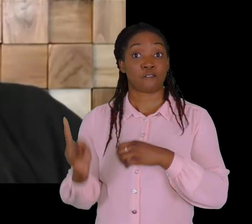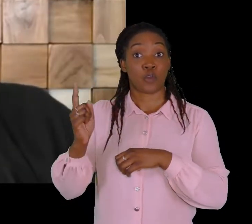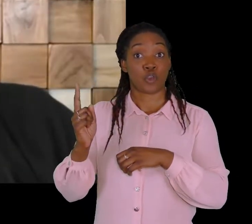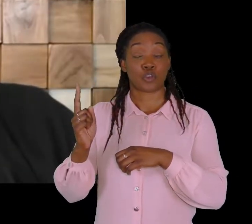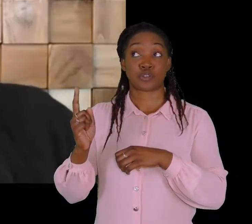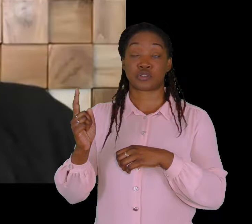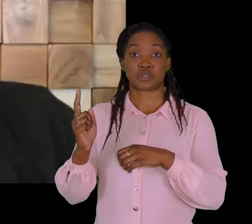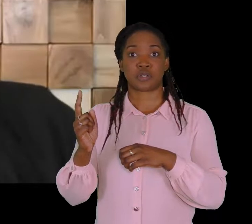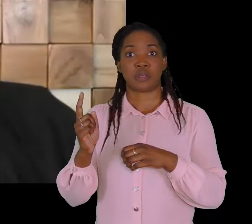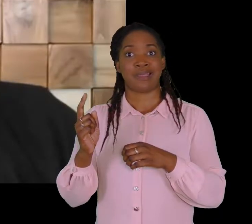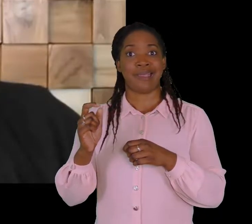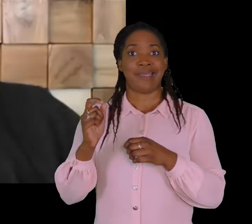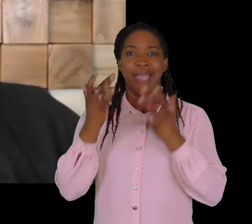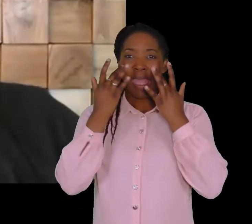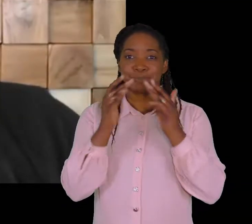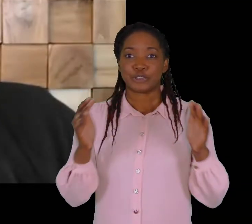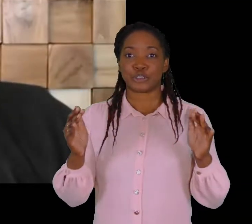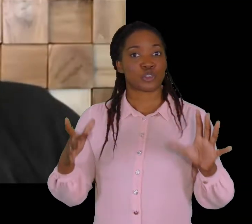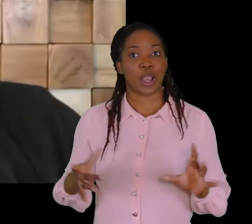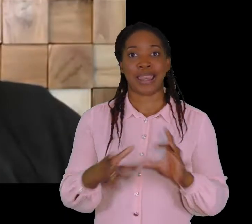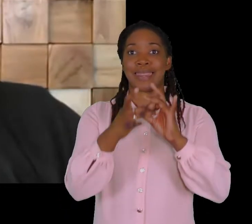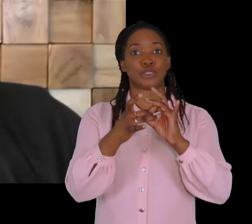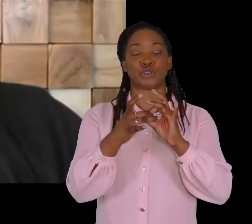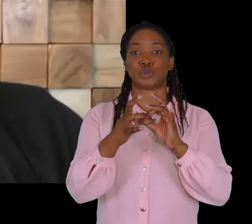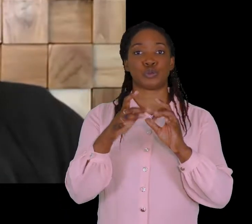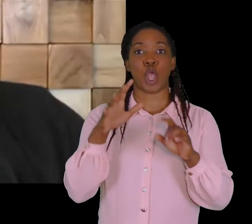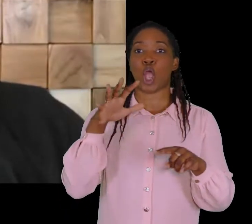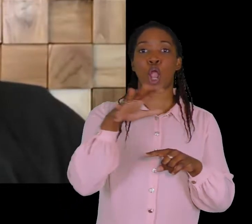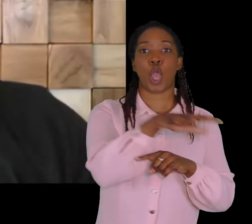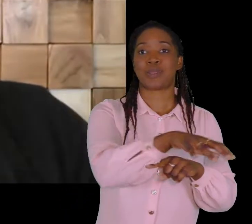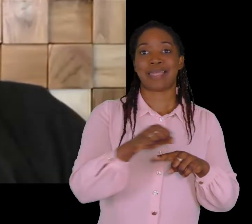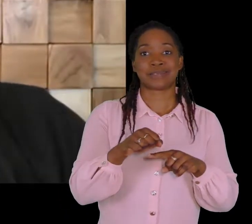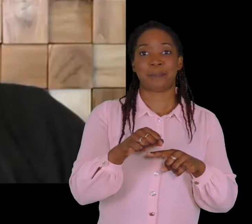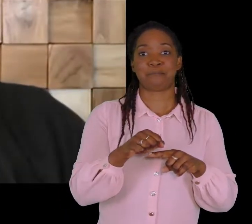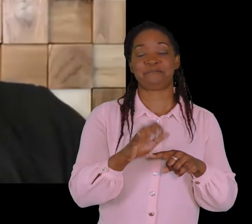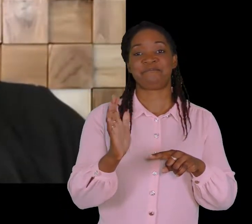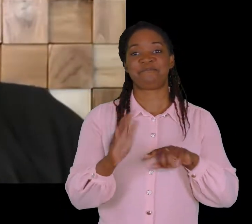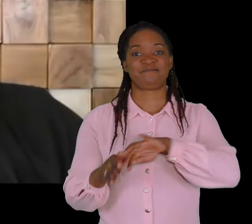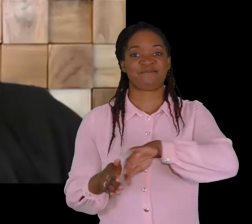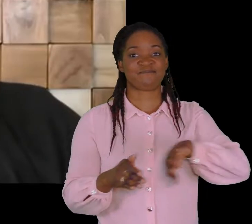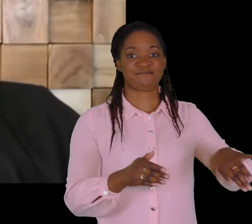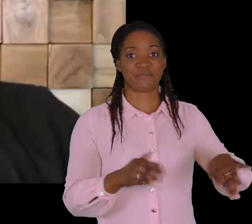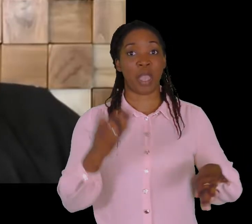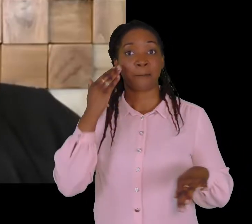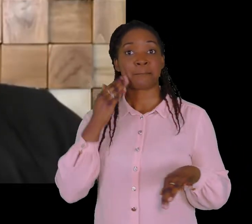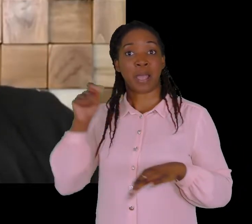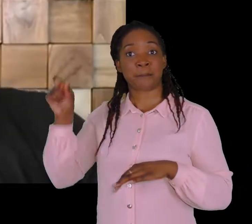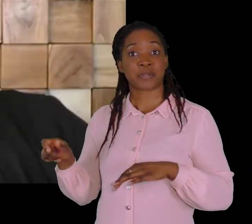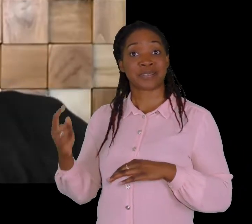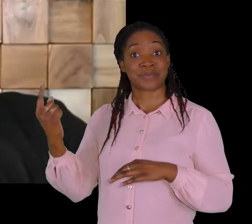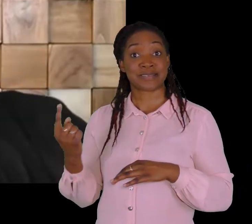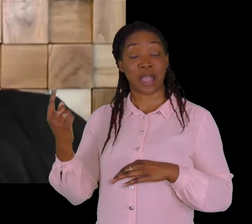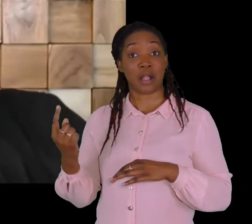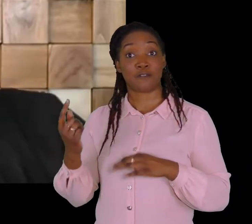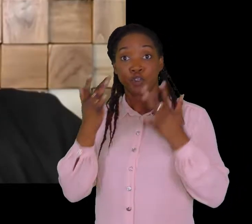mounted in 1900 was one of the first decolonial exhibitions and the first time that a Black curator was able to present a